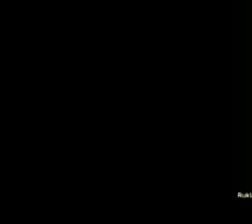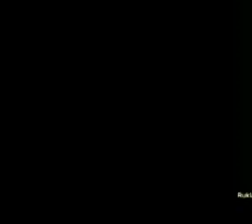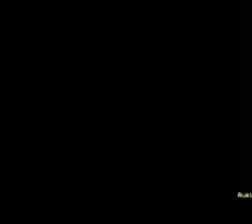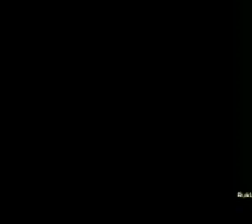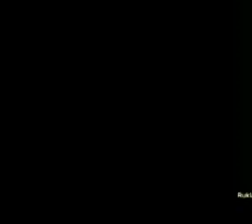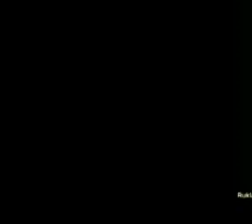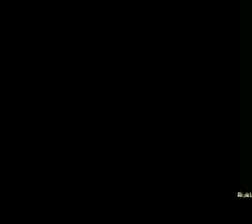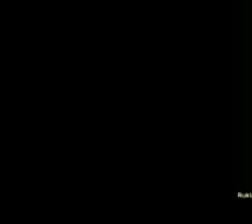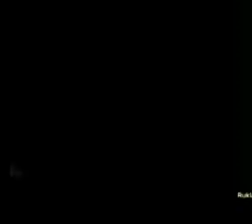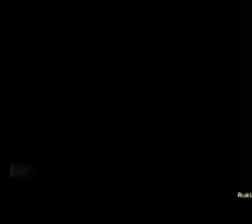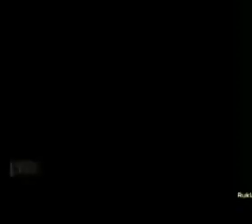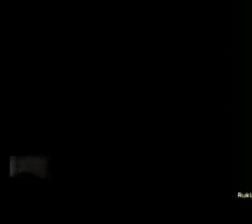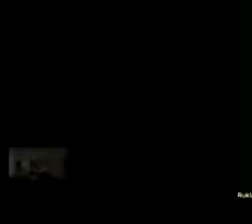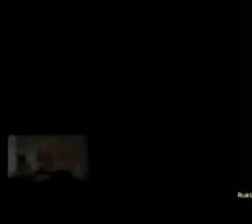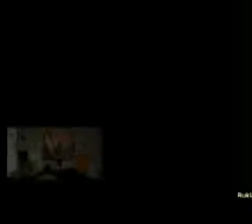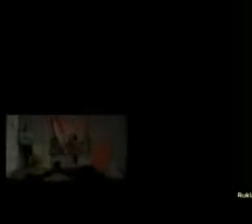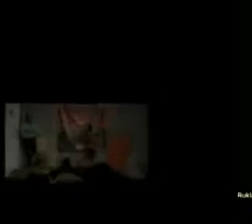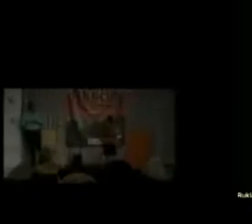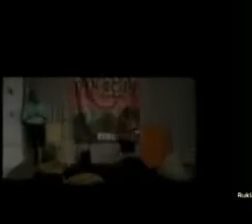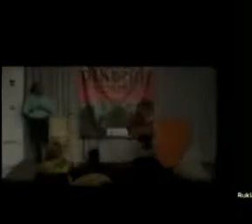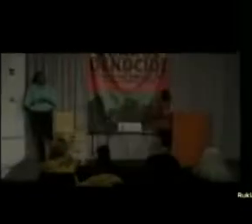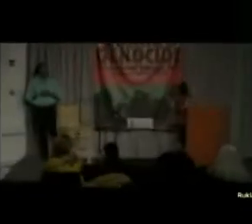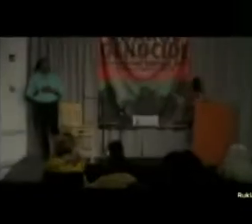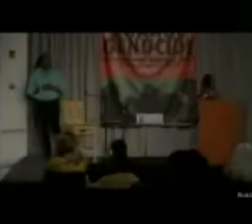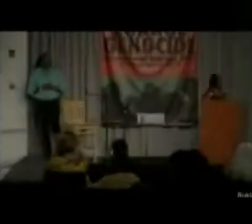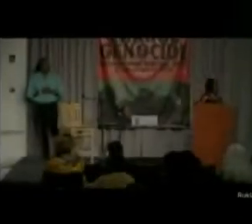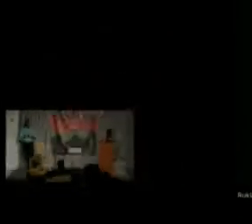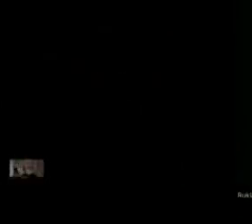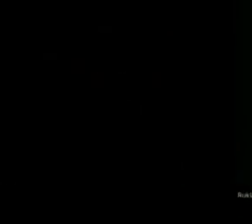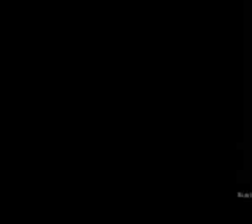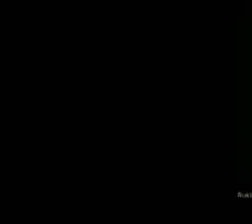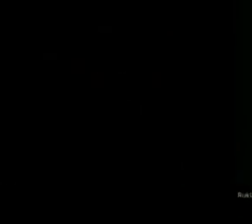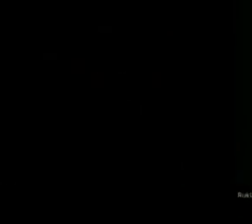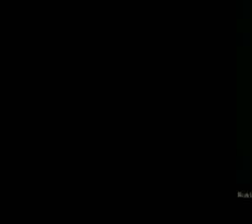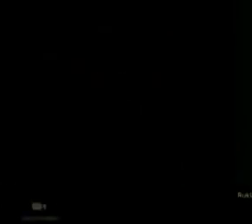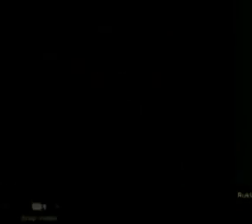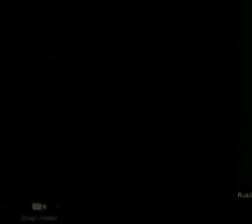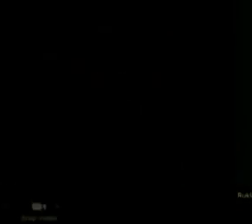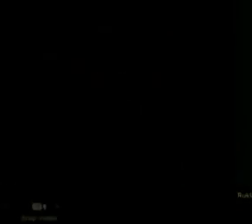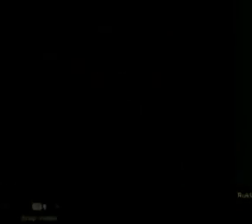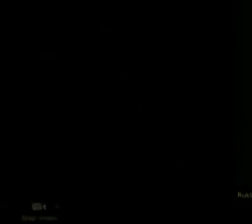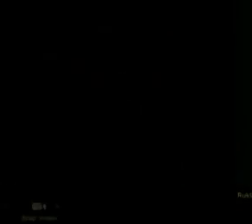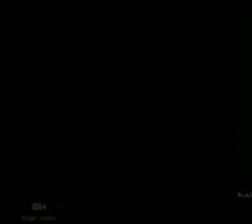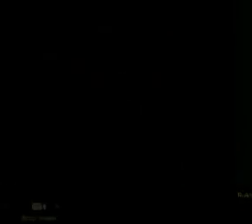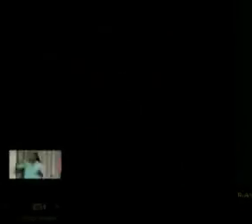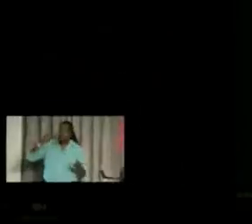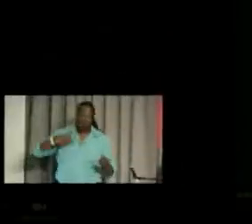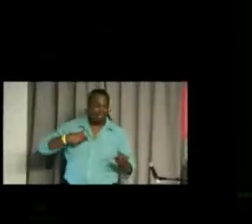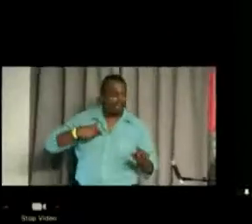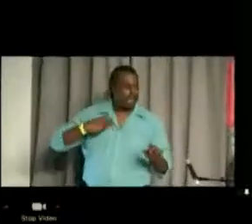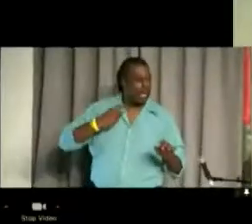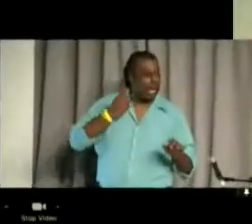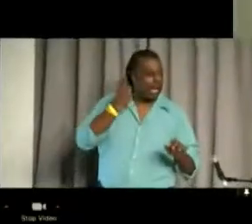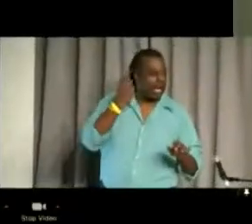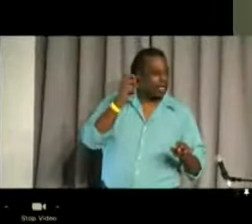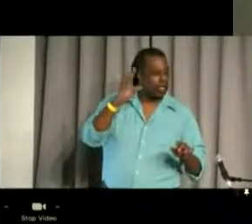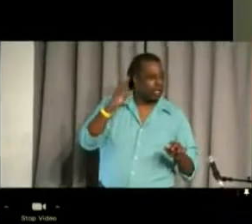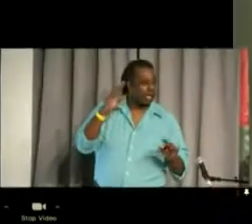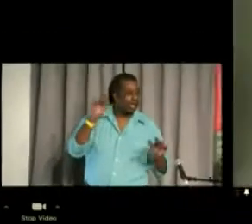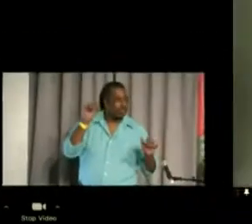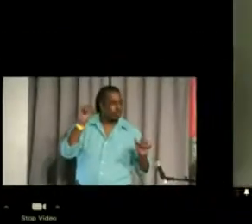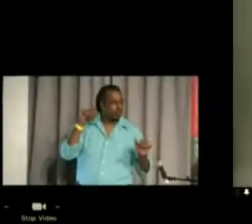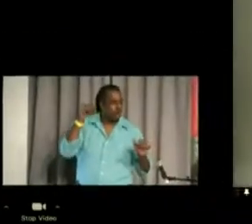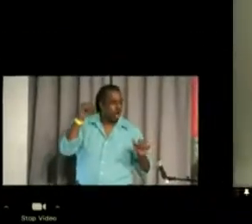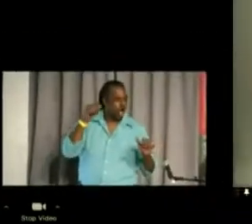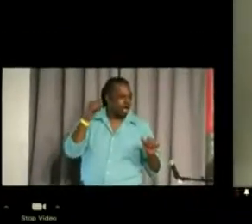Can you state your name, where you live, and what qualifies you to testify Rukia, today? if you can hear me, I understand your audio may